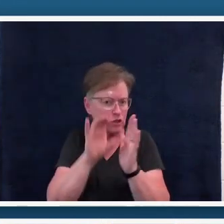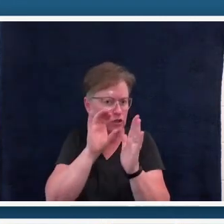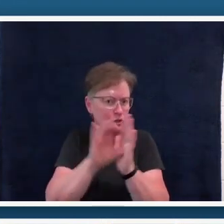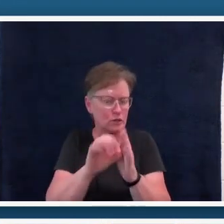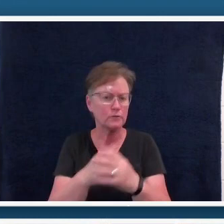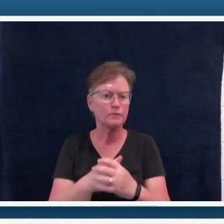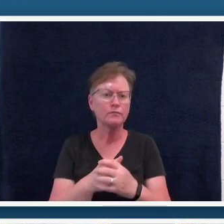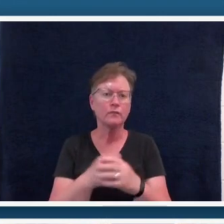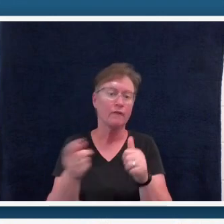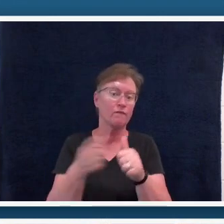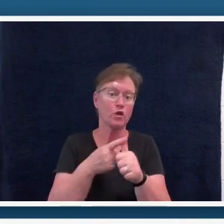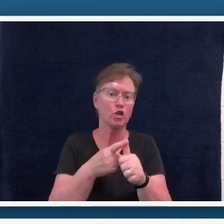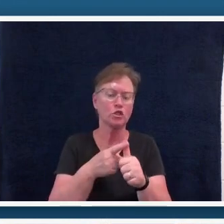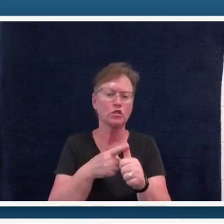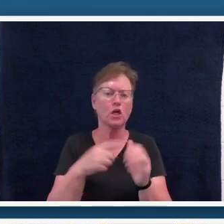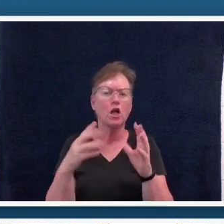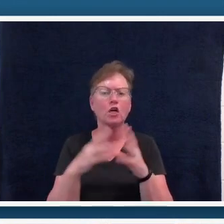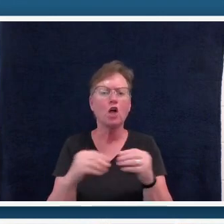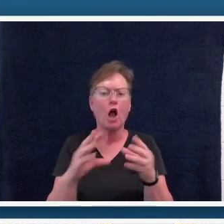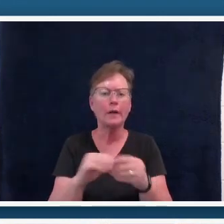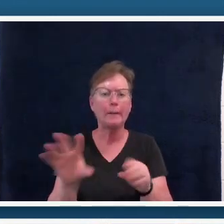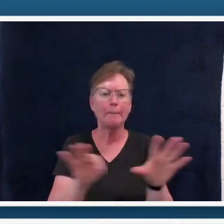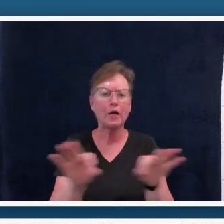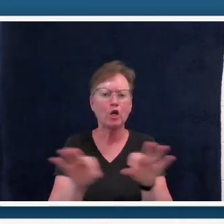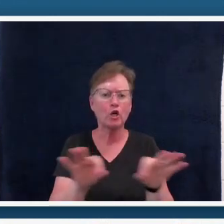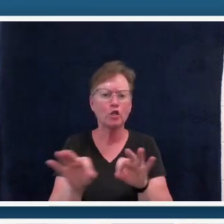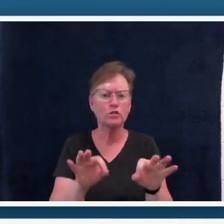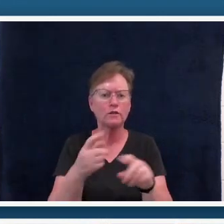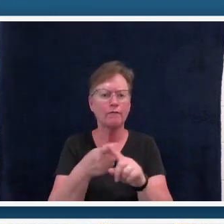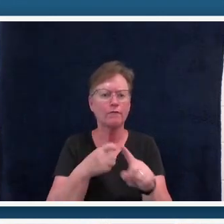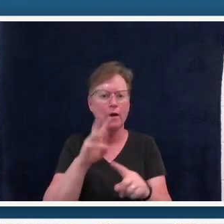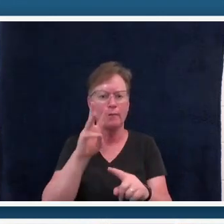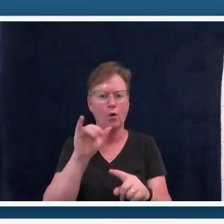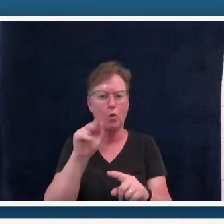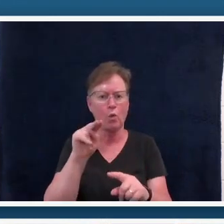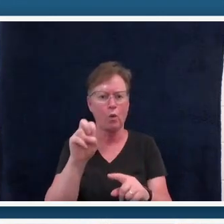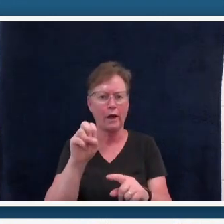Cotton Pickers from Wayne, Arkansas.